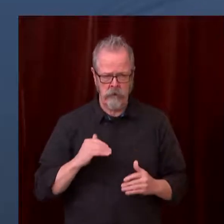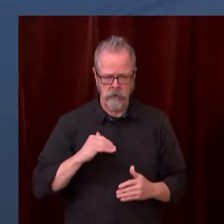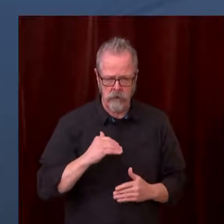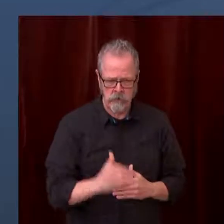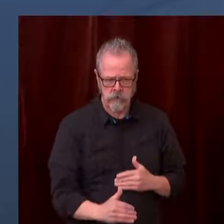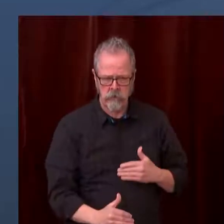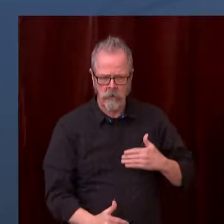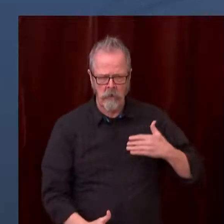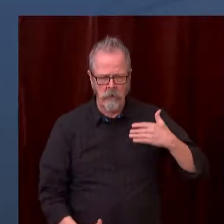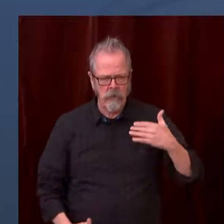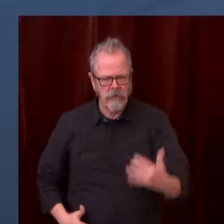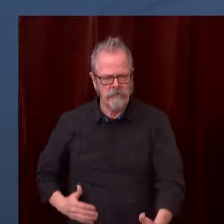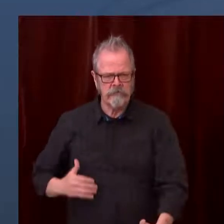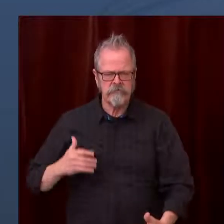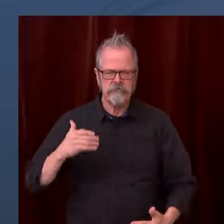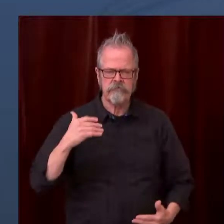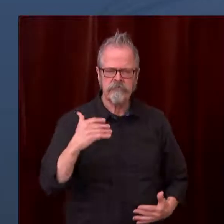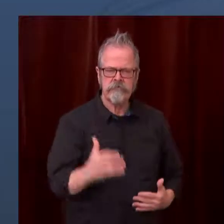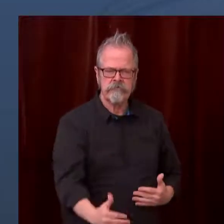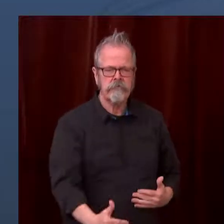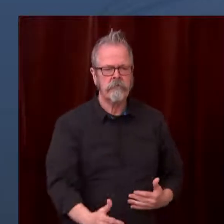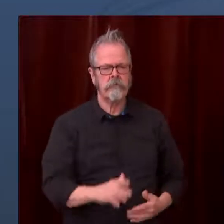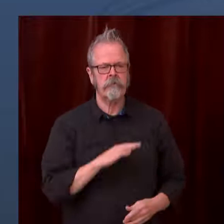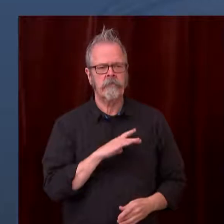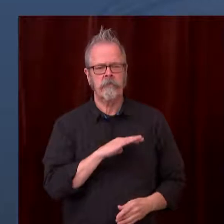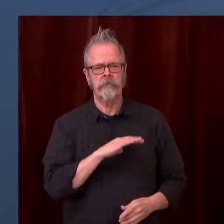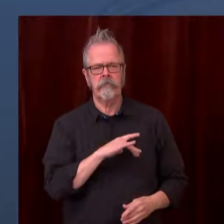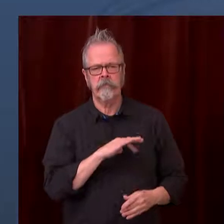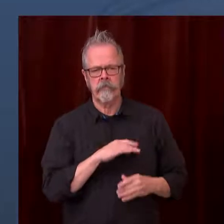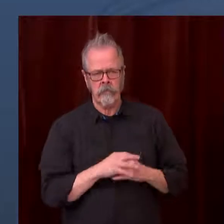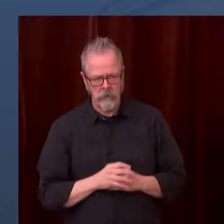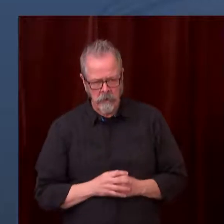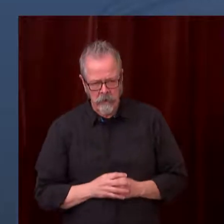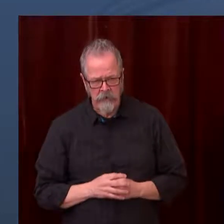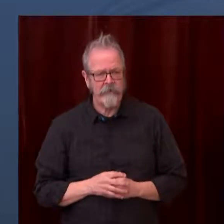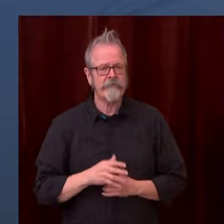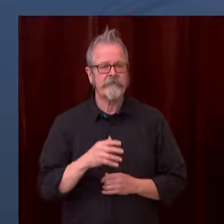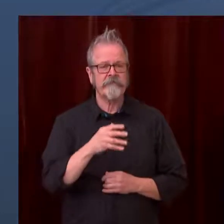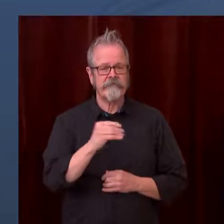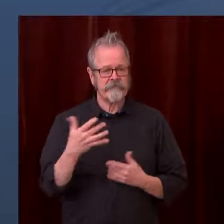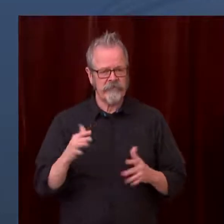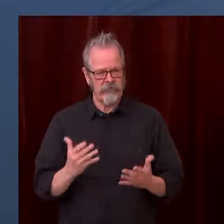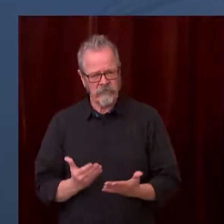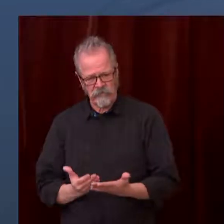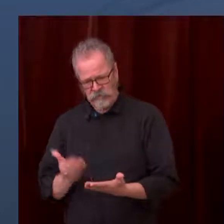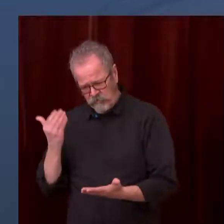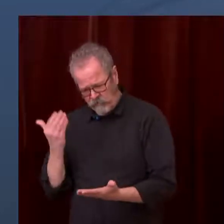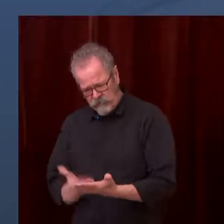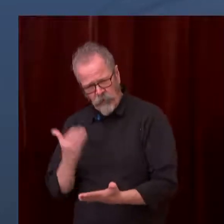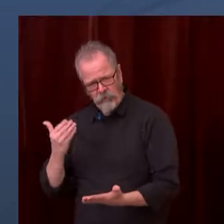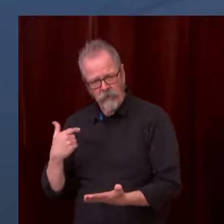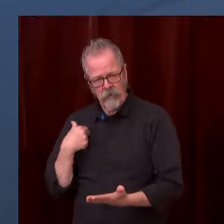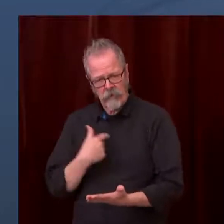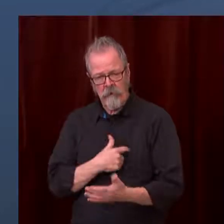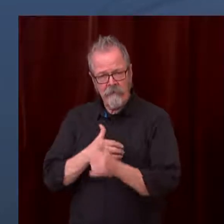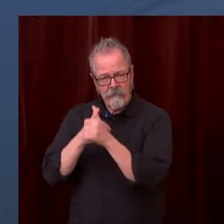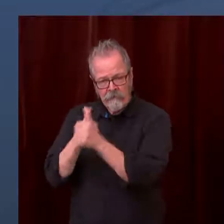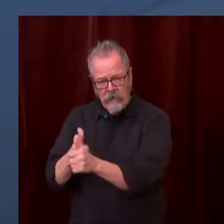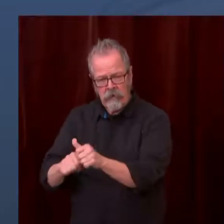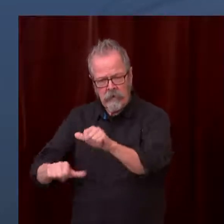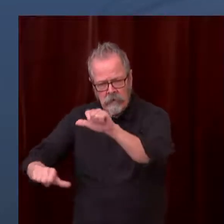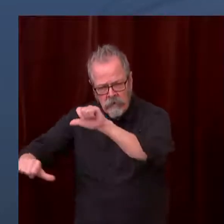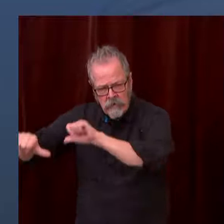passionately committed, as you have been from day one, to science and to evidence and to public health and to data and to